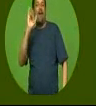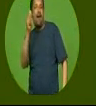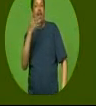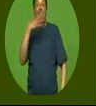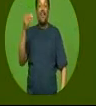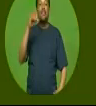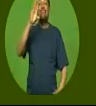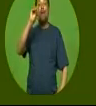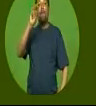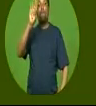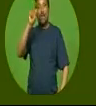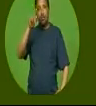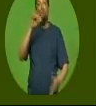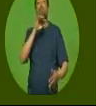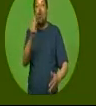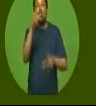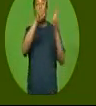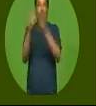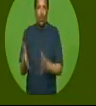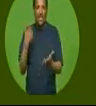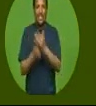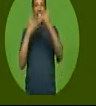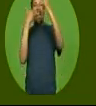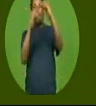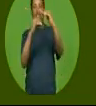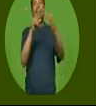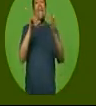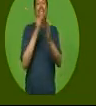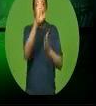controlled. This limits its implementation.